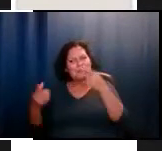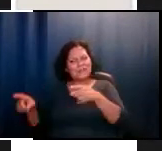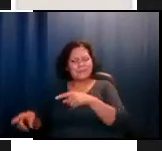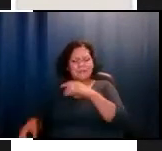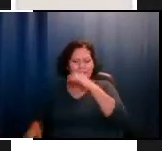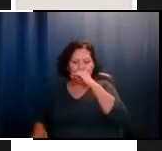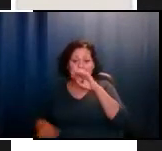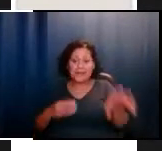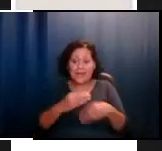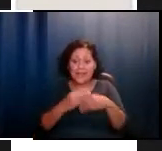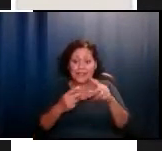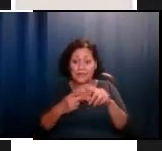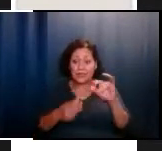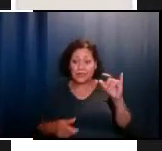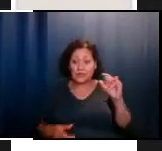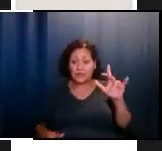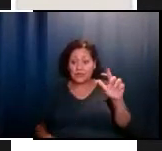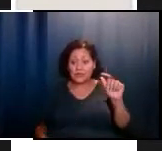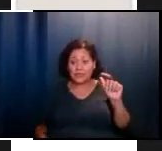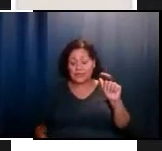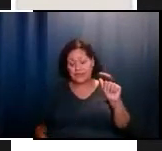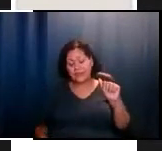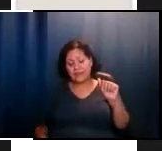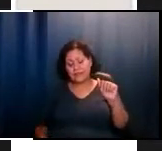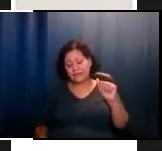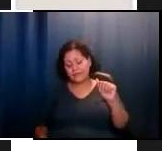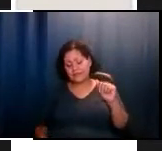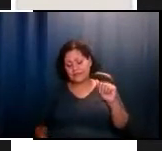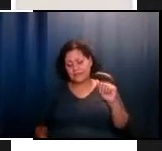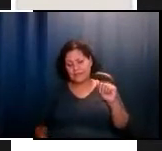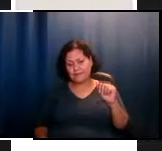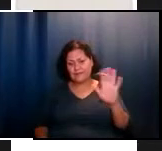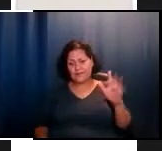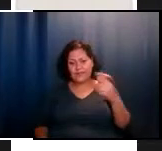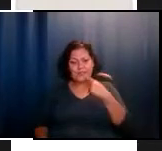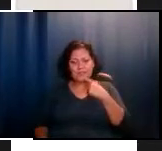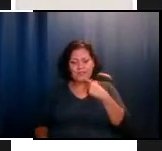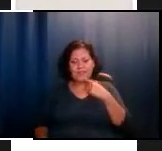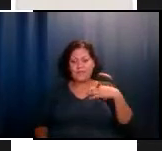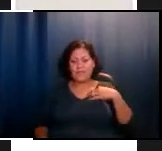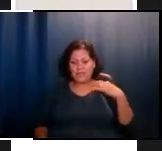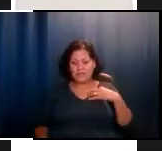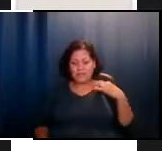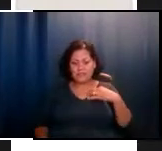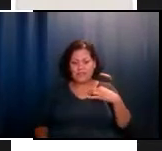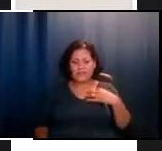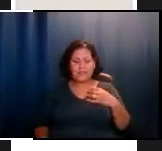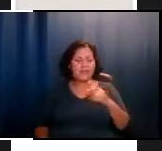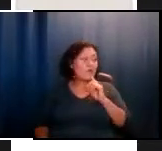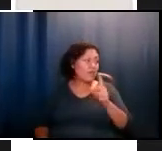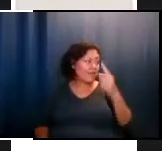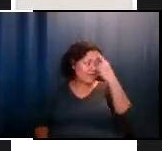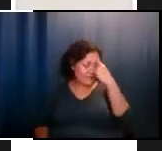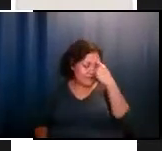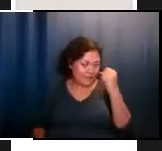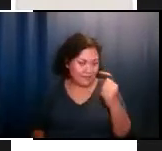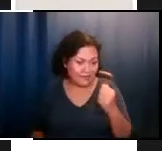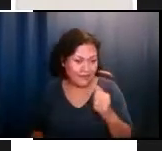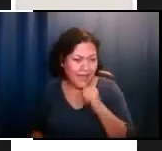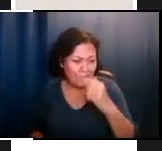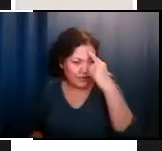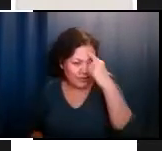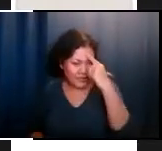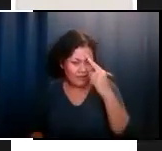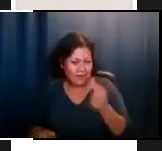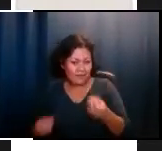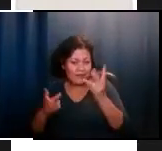to Julia's, you know, mention about volunteering. I really think, I don't think a lot of folks